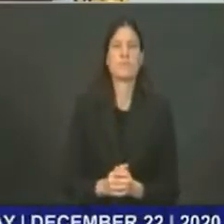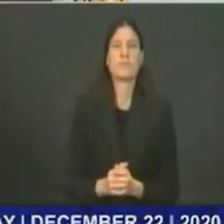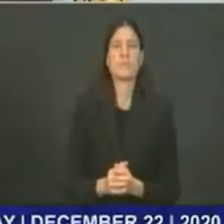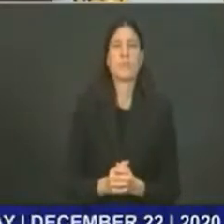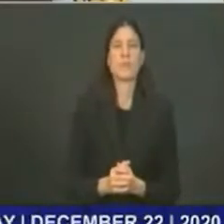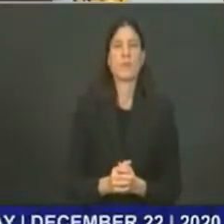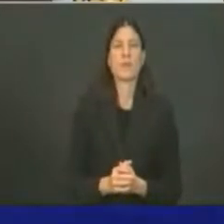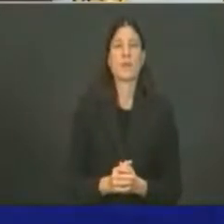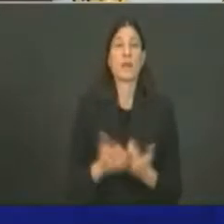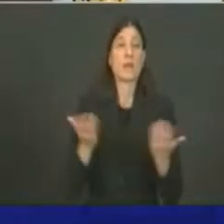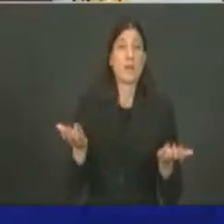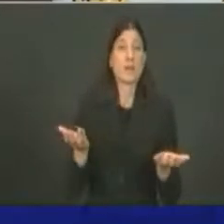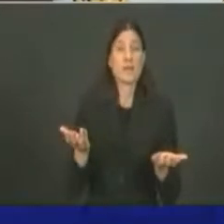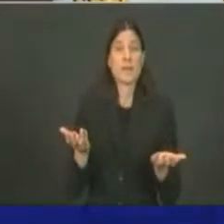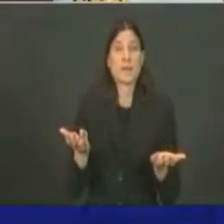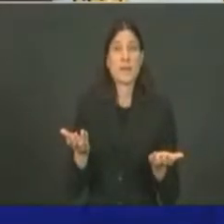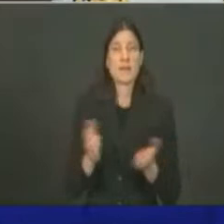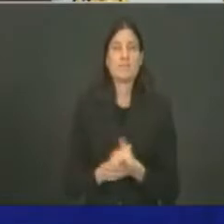all, I